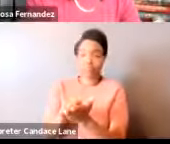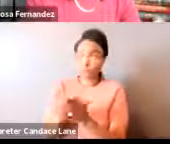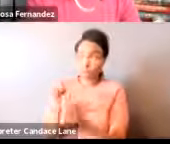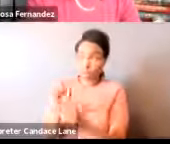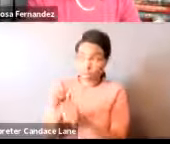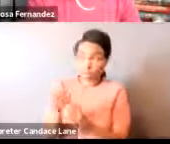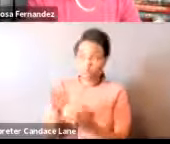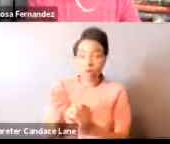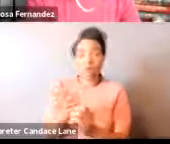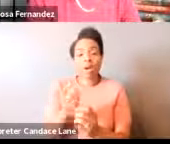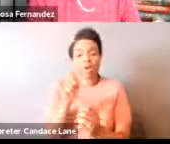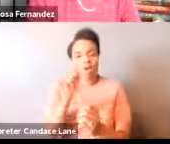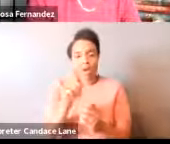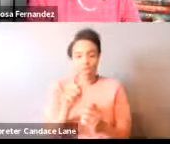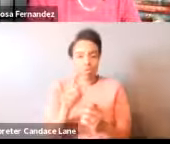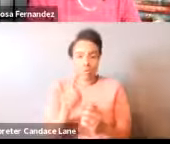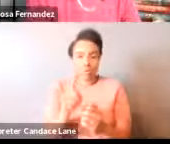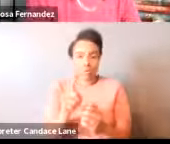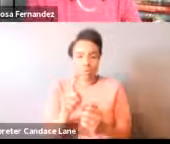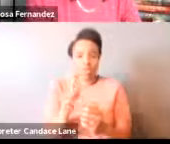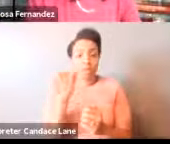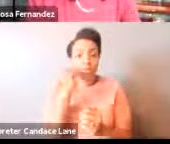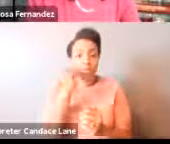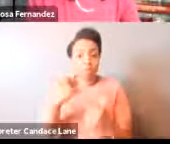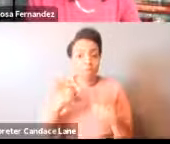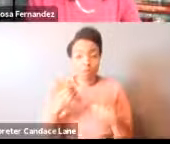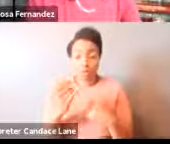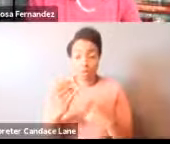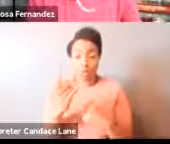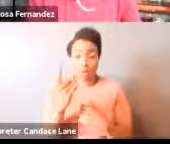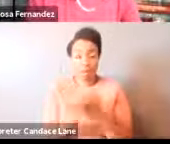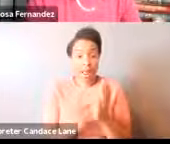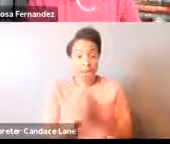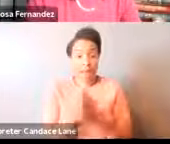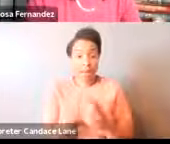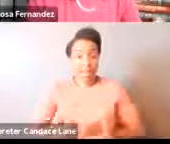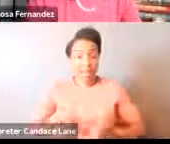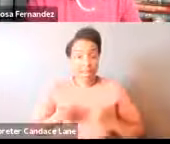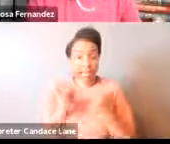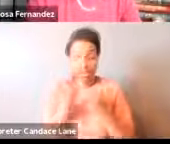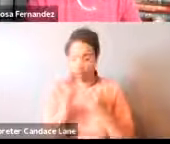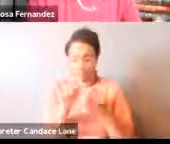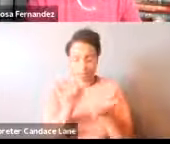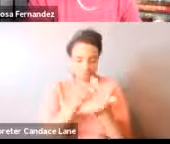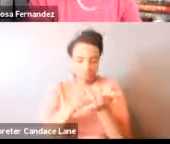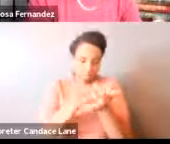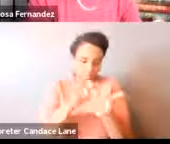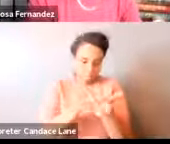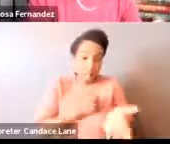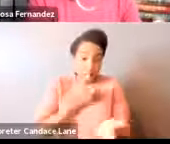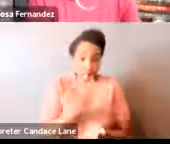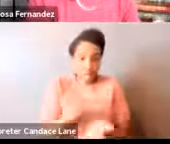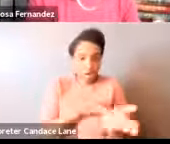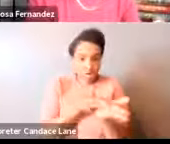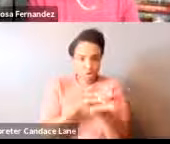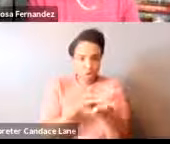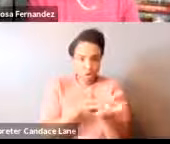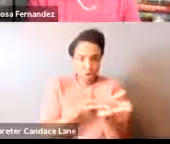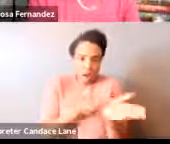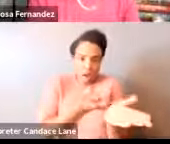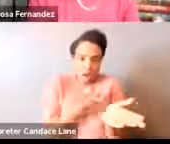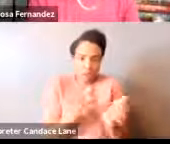I have 1 hour to live. And you had to really tell the truth and be honest. And you would read,